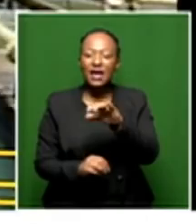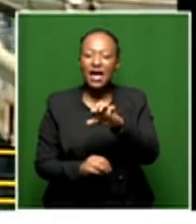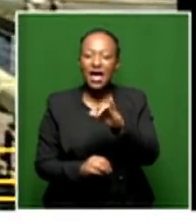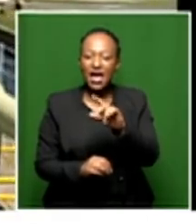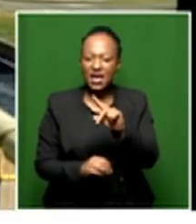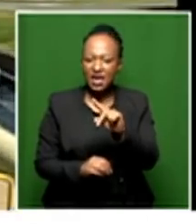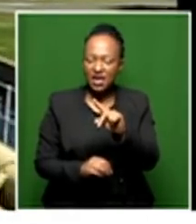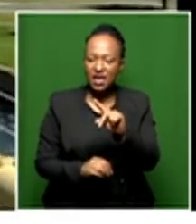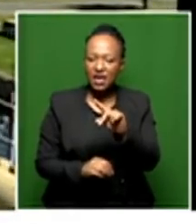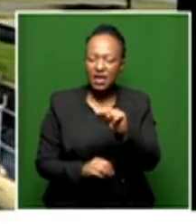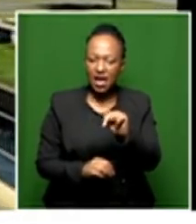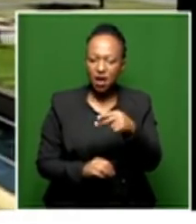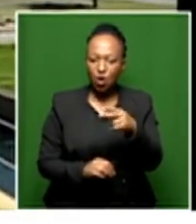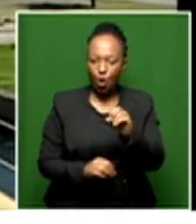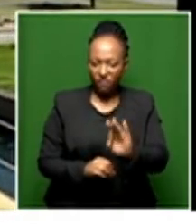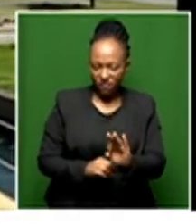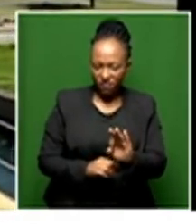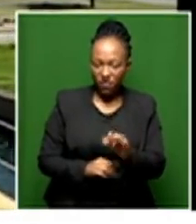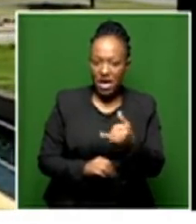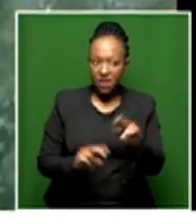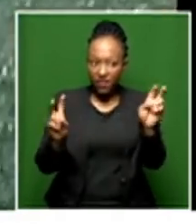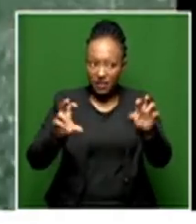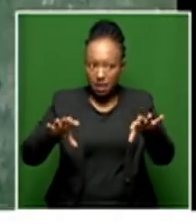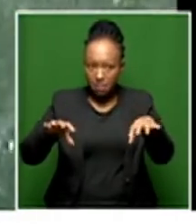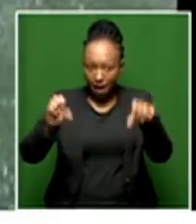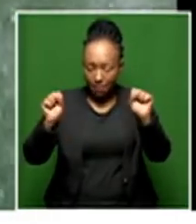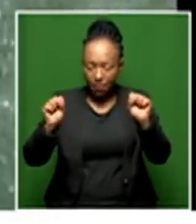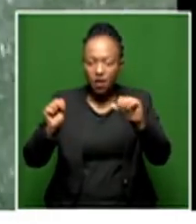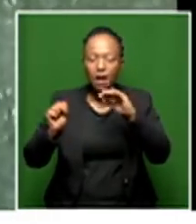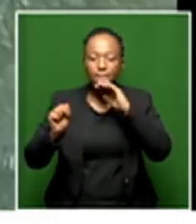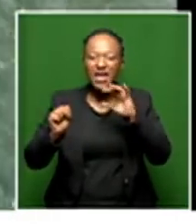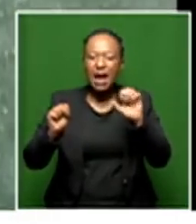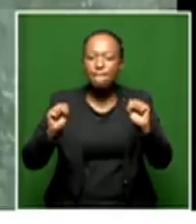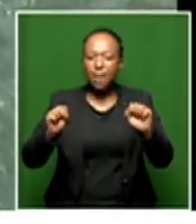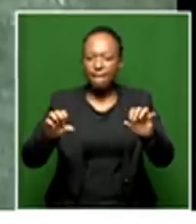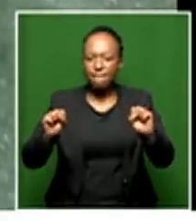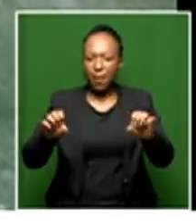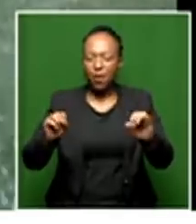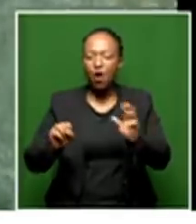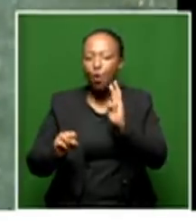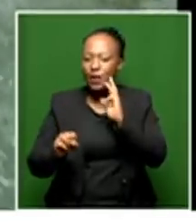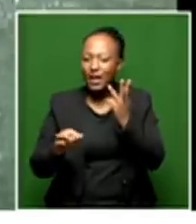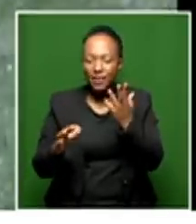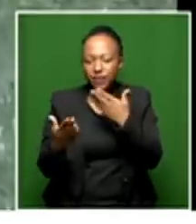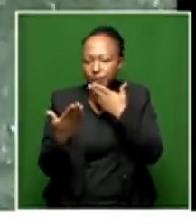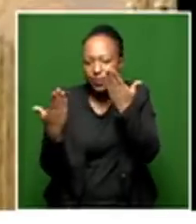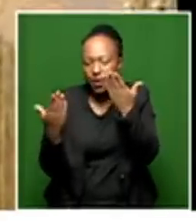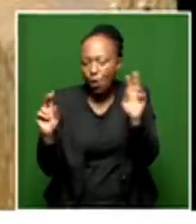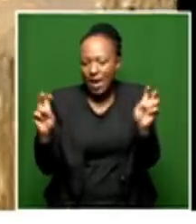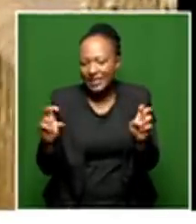the event that we lose power, then it means we lose the pumping capacity. And